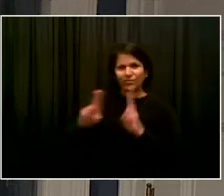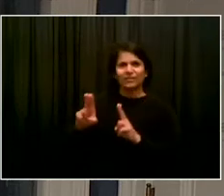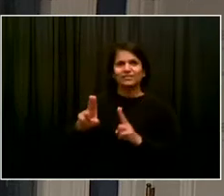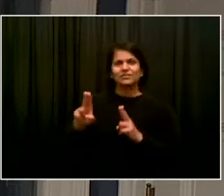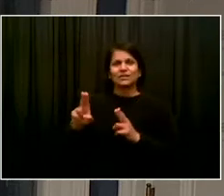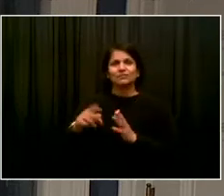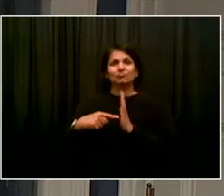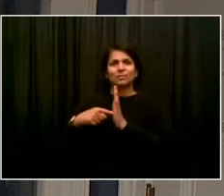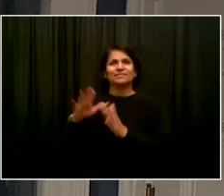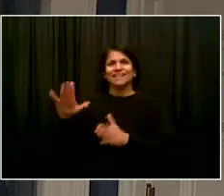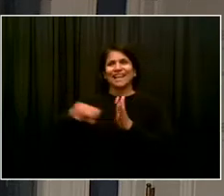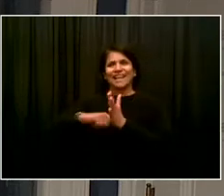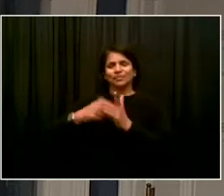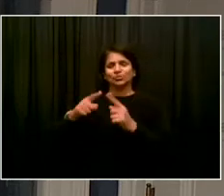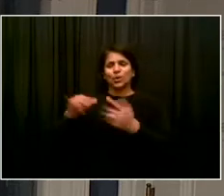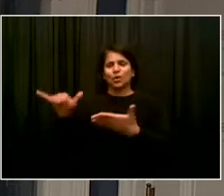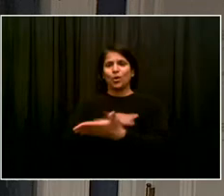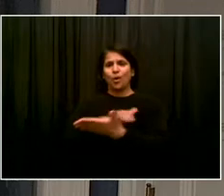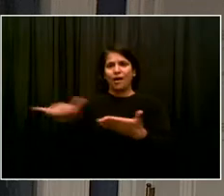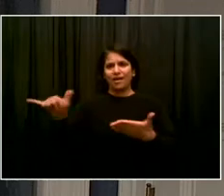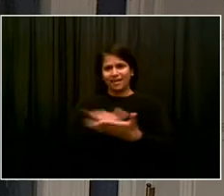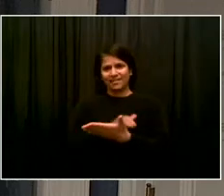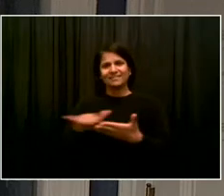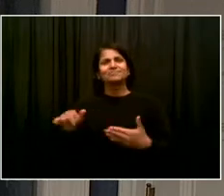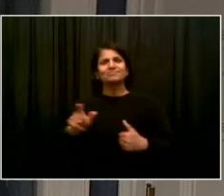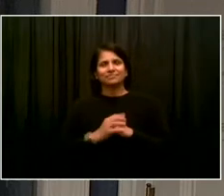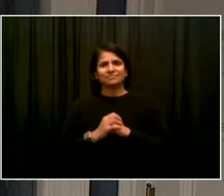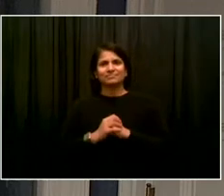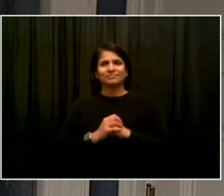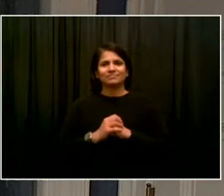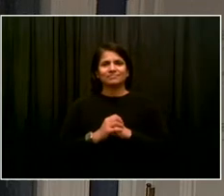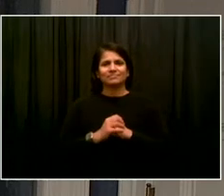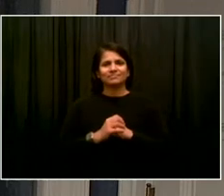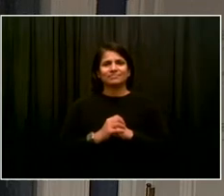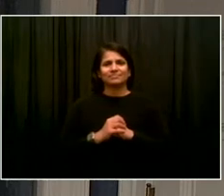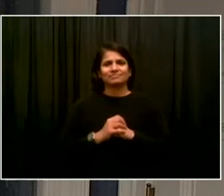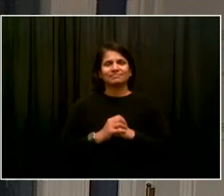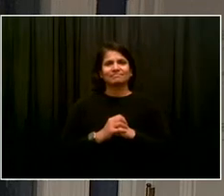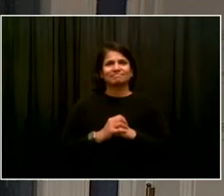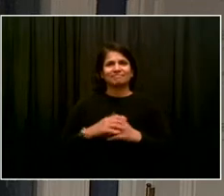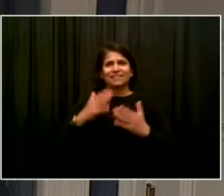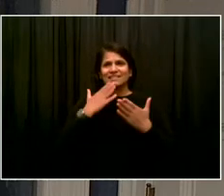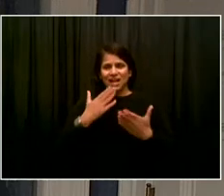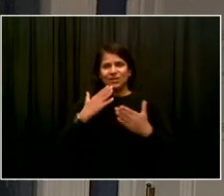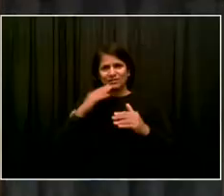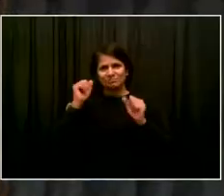wow. to New York City. Wow. That's amazing. Thank you.